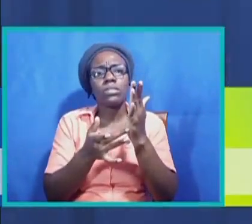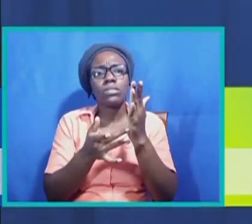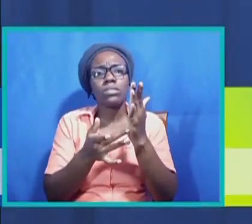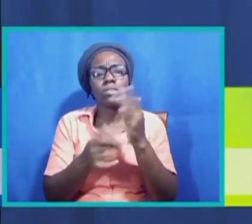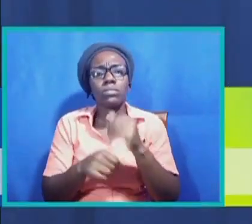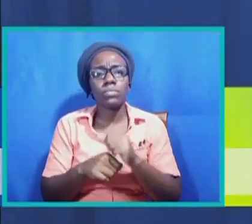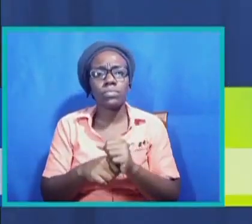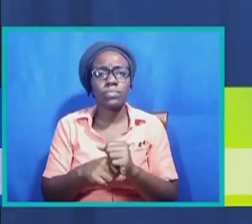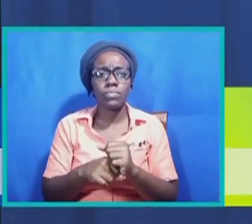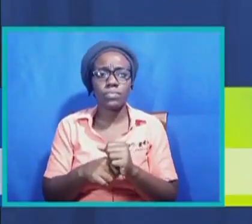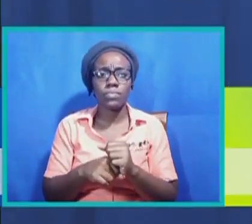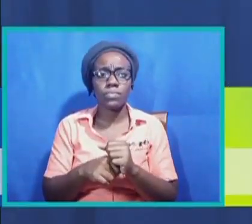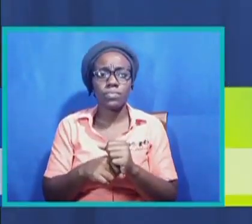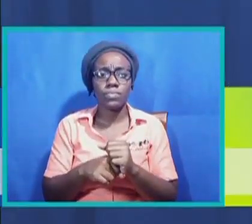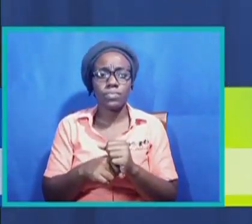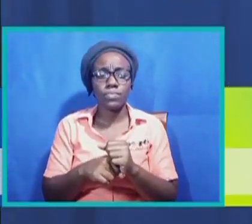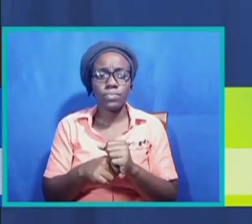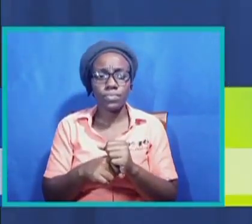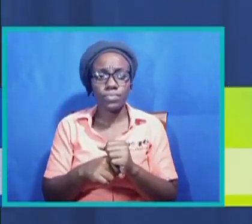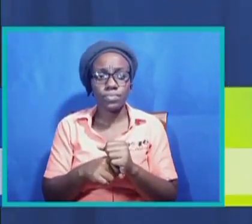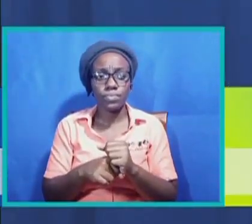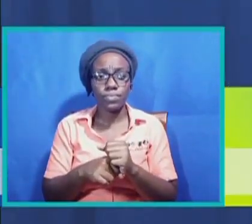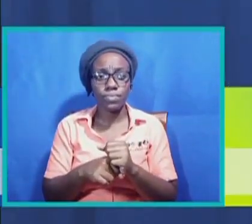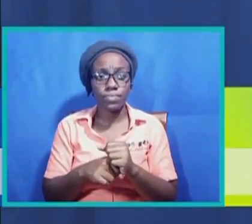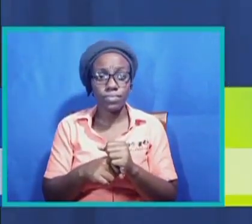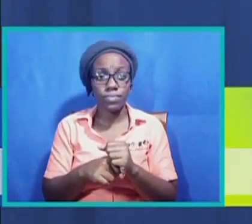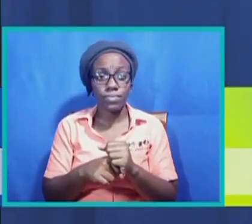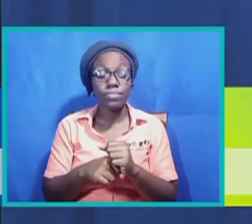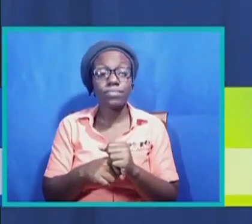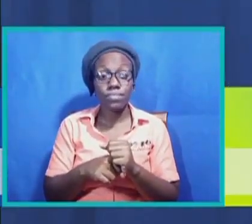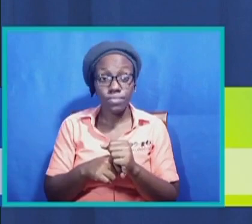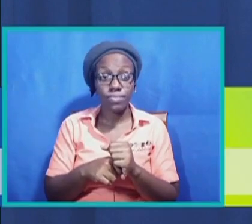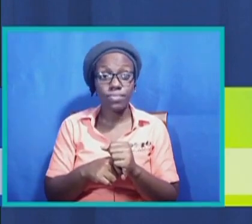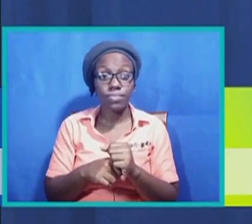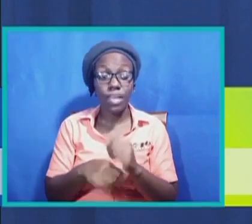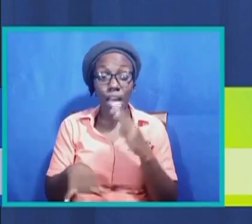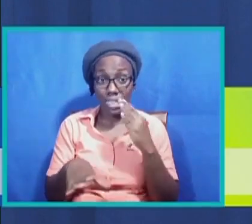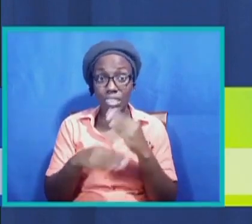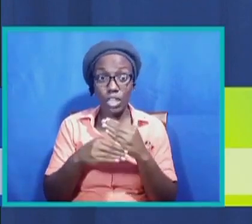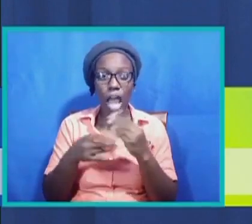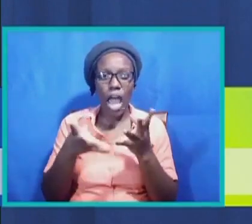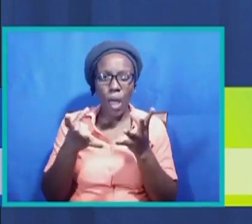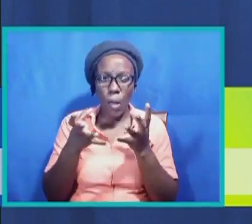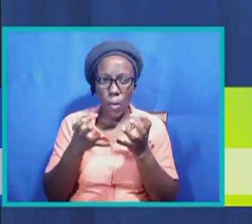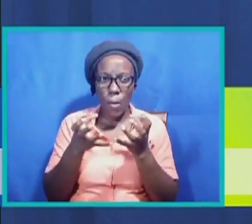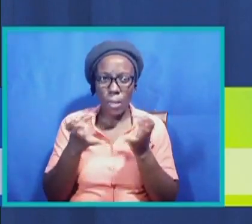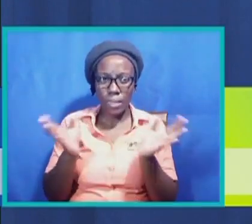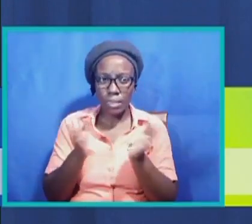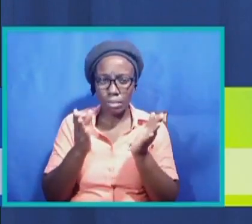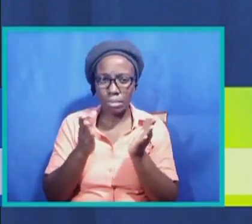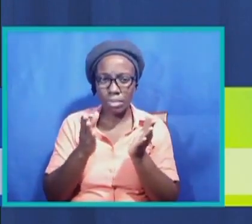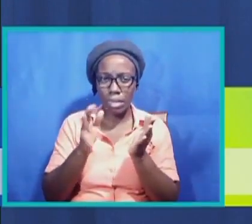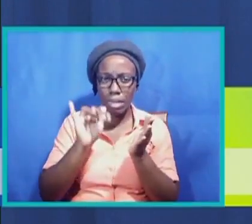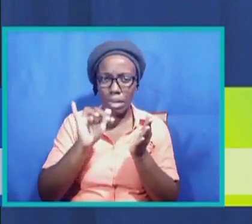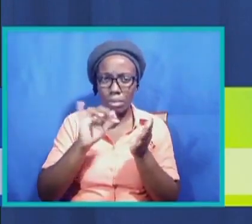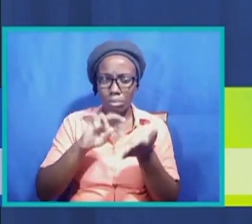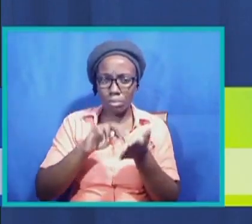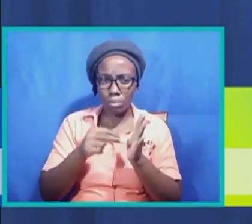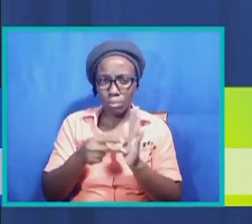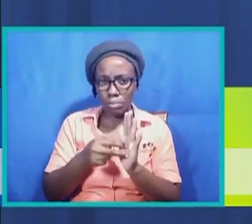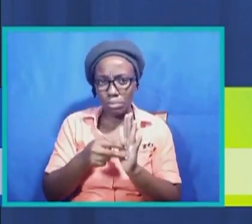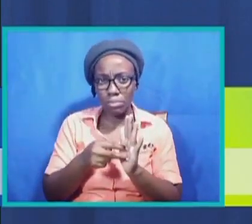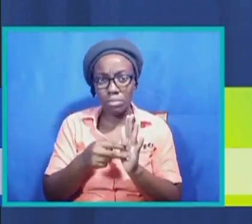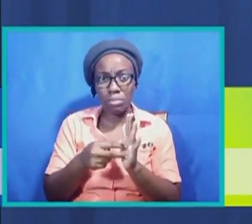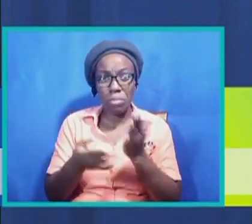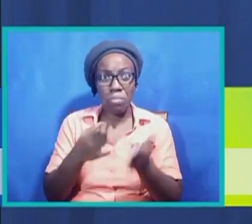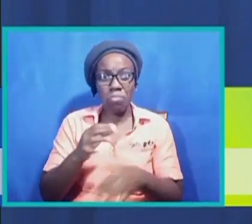in that sense, I want to carry it further than saying it may be an artificial misconception, and I think it's a downright untruth. It is. But